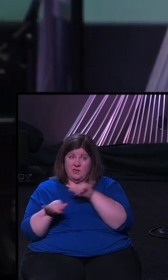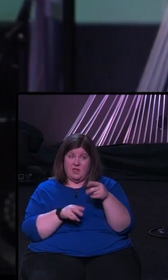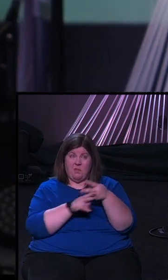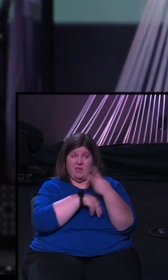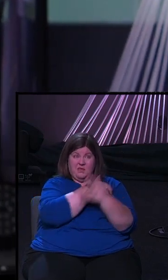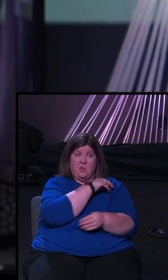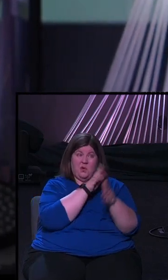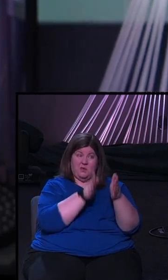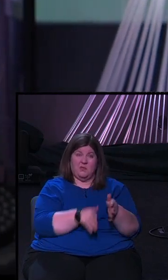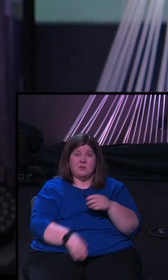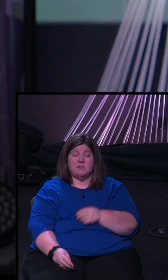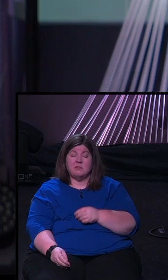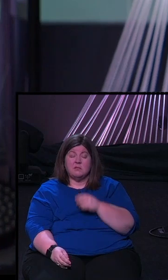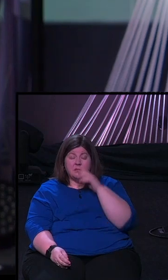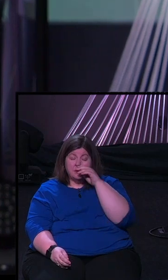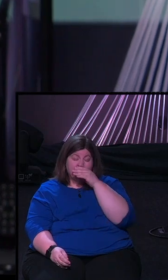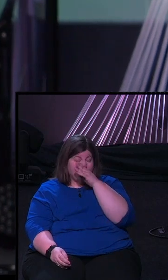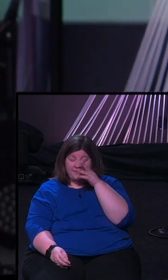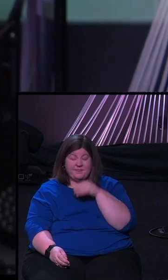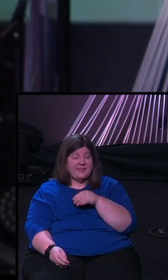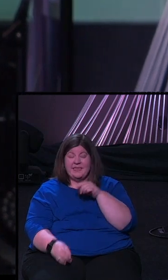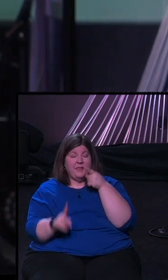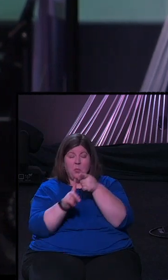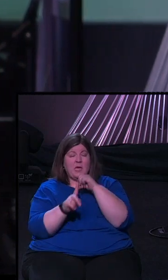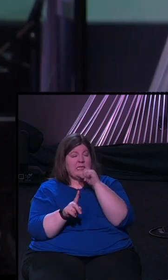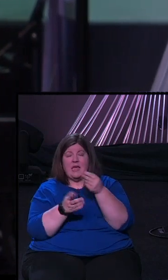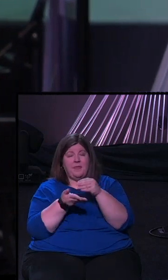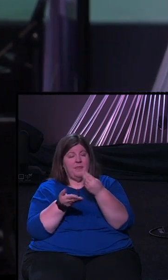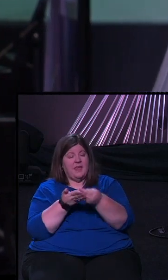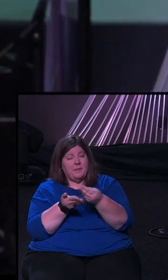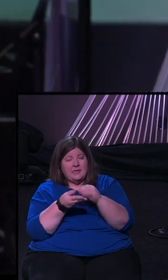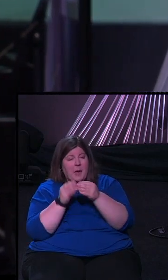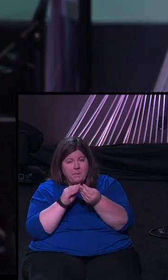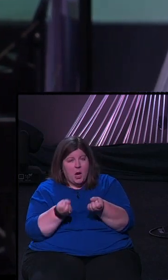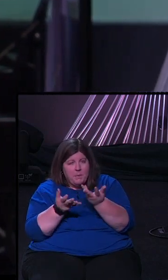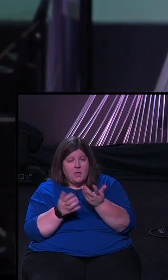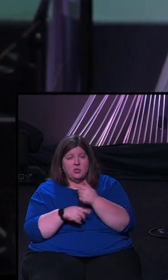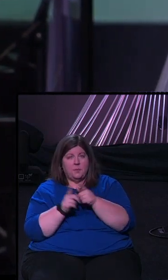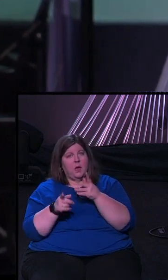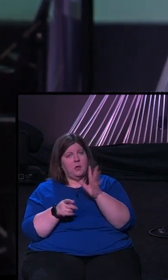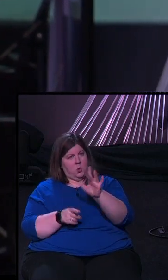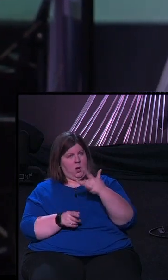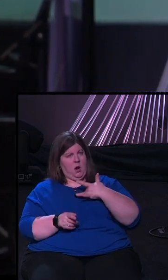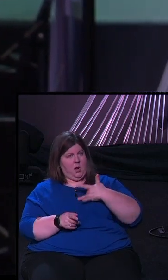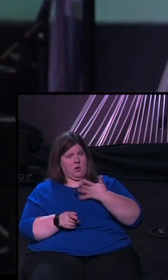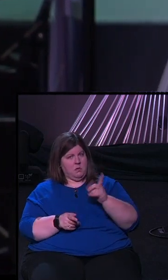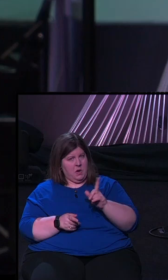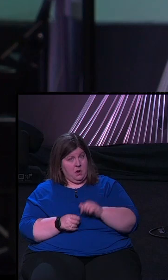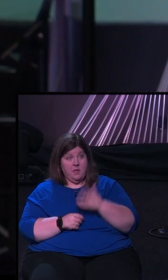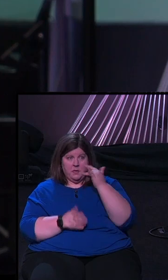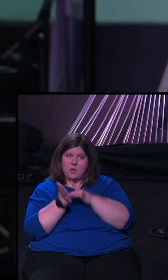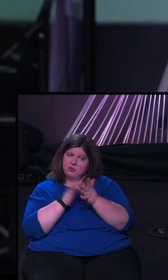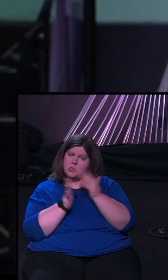room. It's not about how much you have. It's about what has your heart. That's why Jesus talks about it so